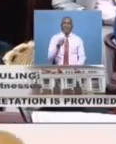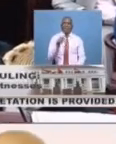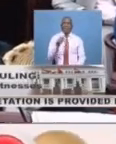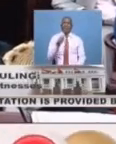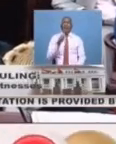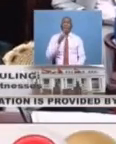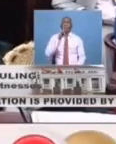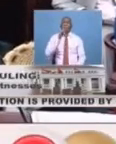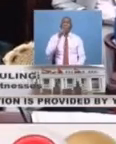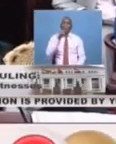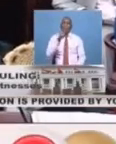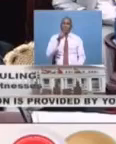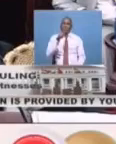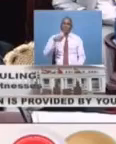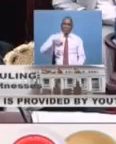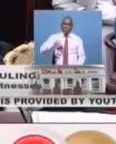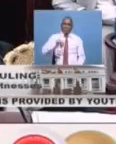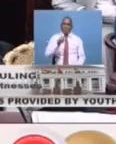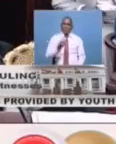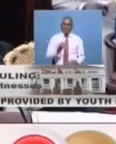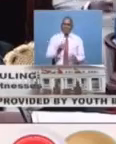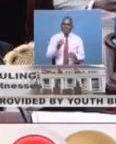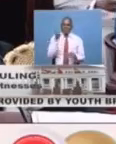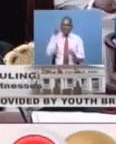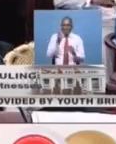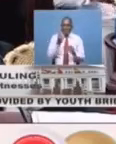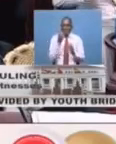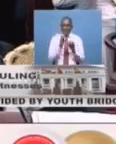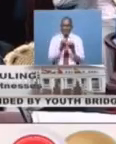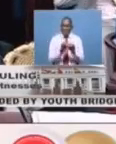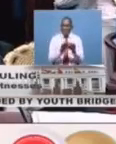absolutely clear that